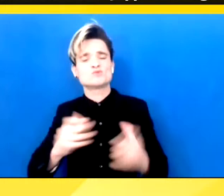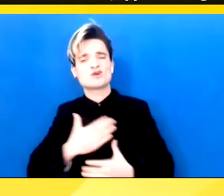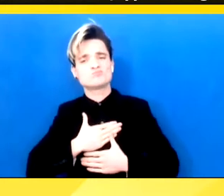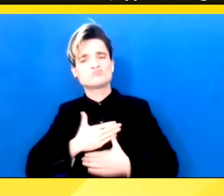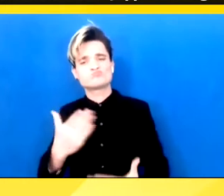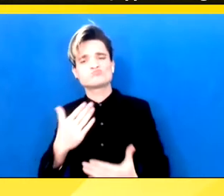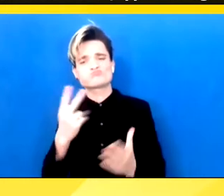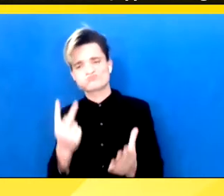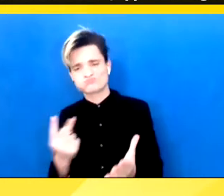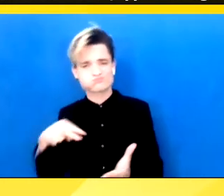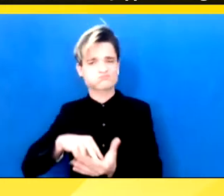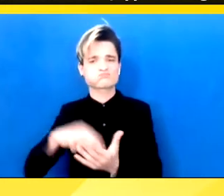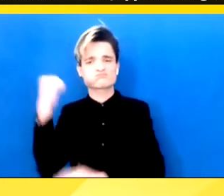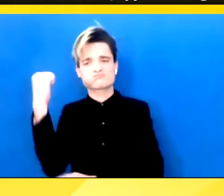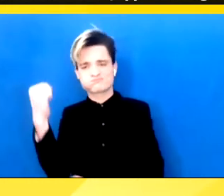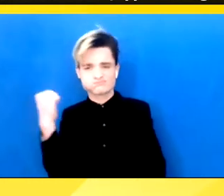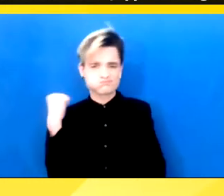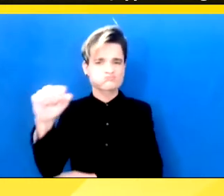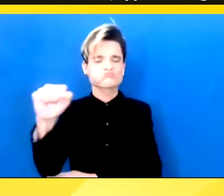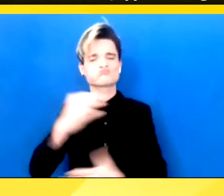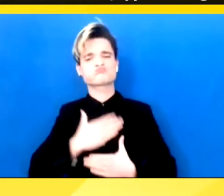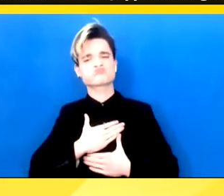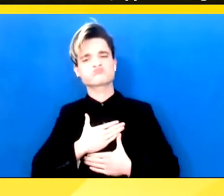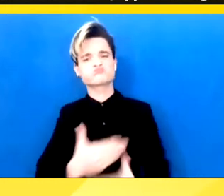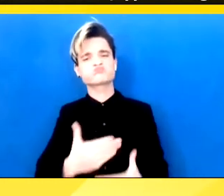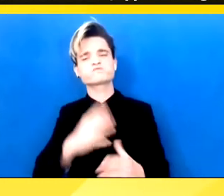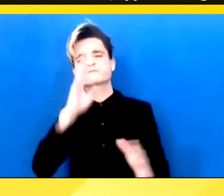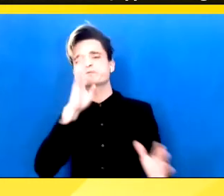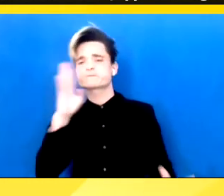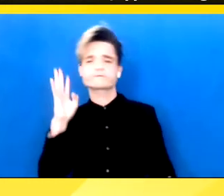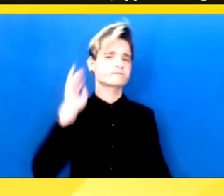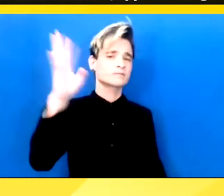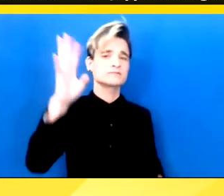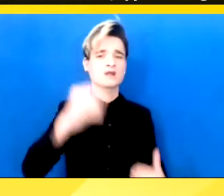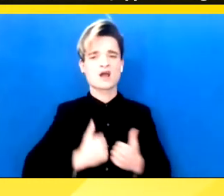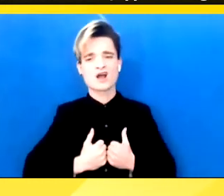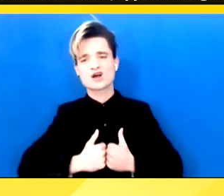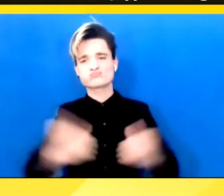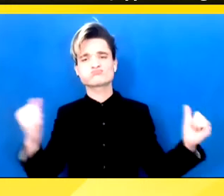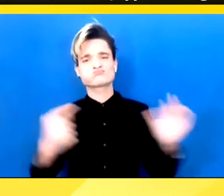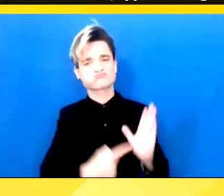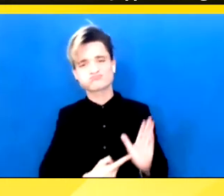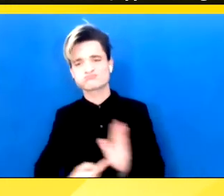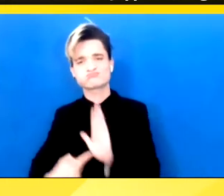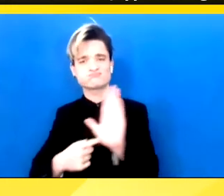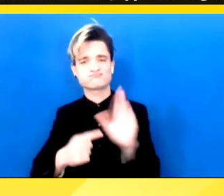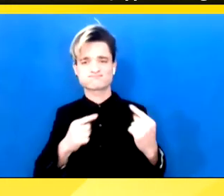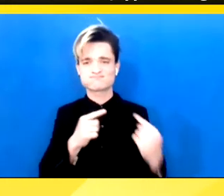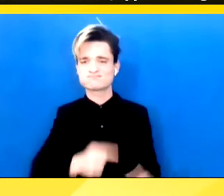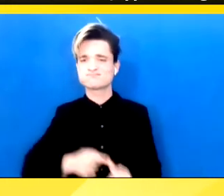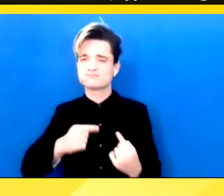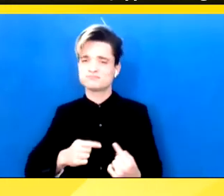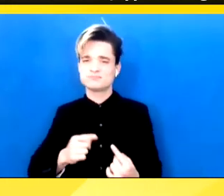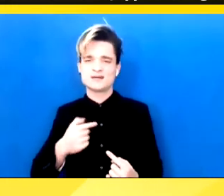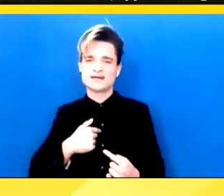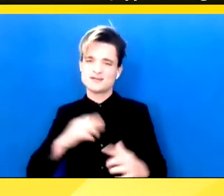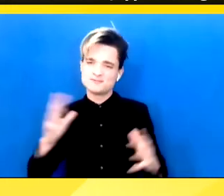We're not behind them. We're holding their hand as we go forward. So we'll continue our Moral